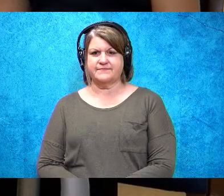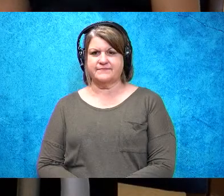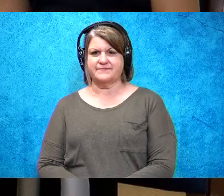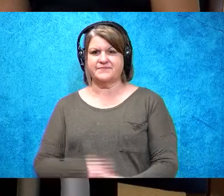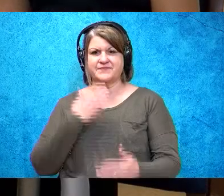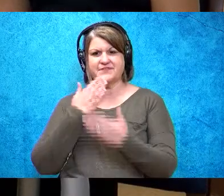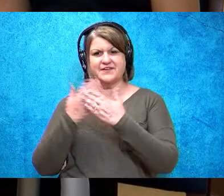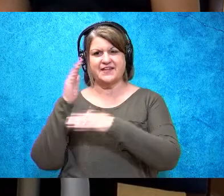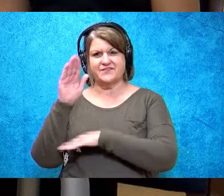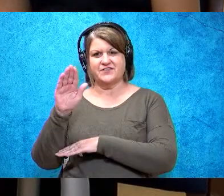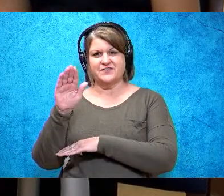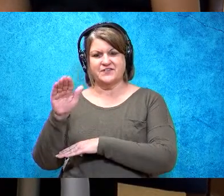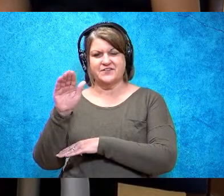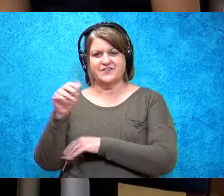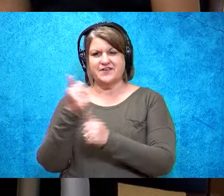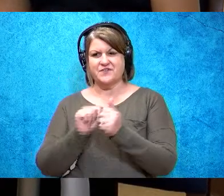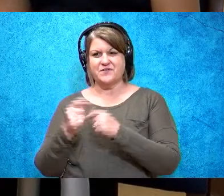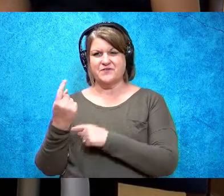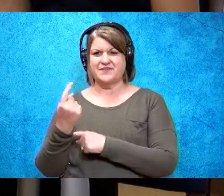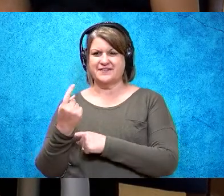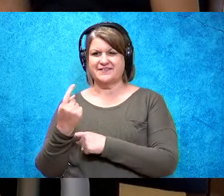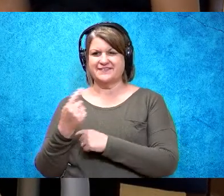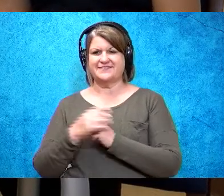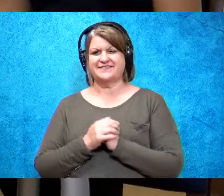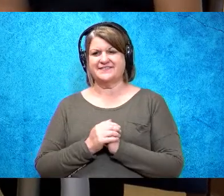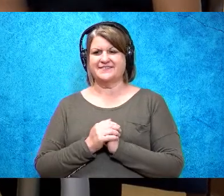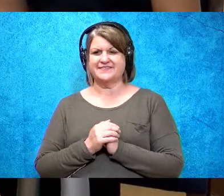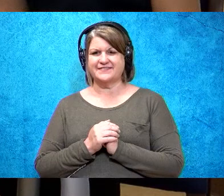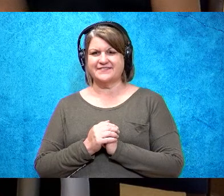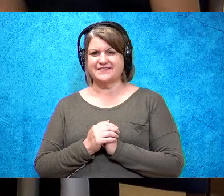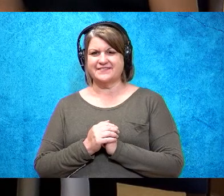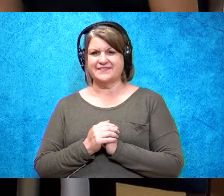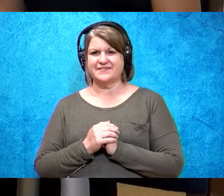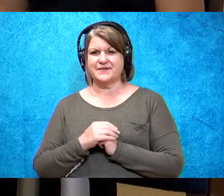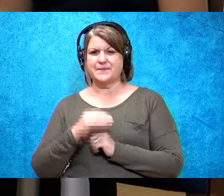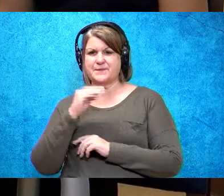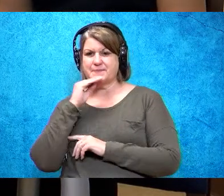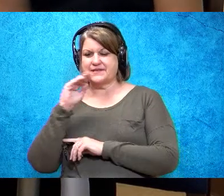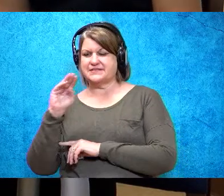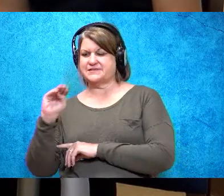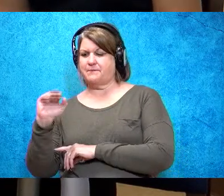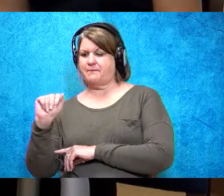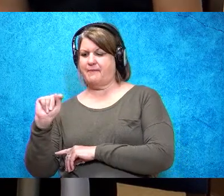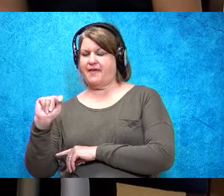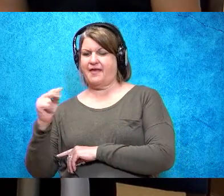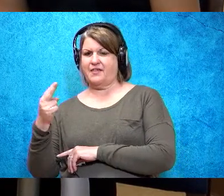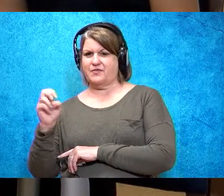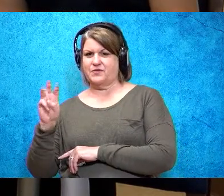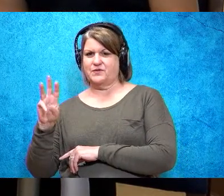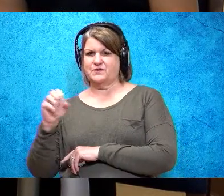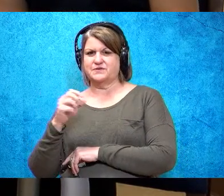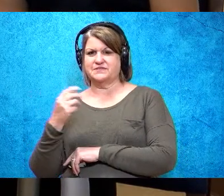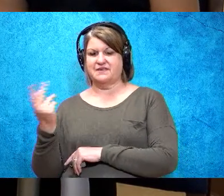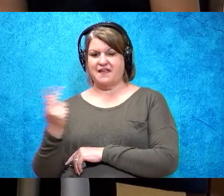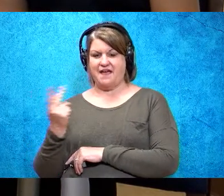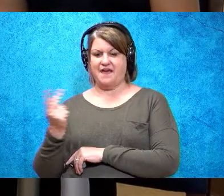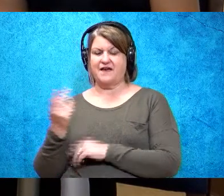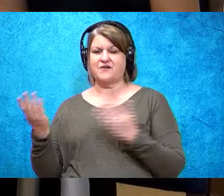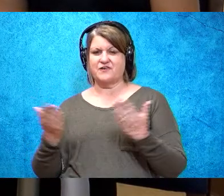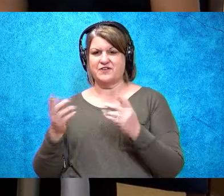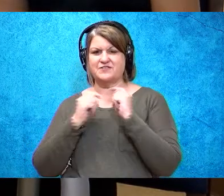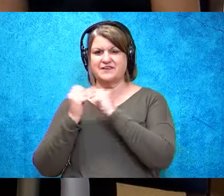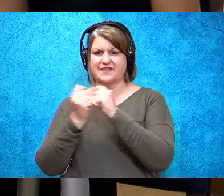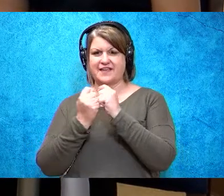Good afternoon, everyone. Hi, good afternoon. Miss Matthews and I are here together today again to talk to